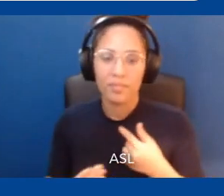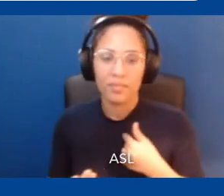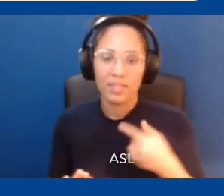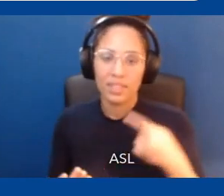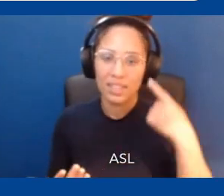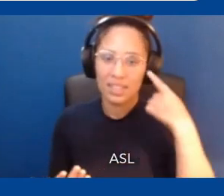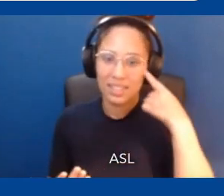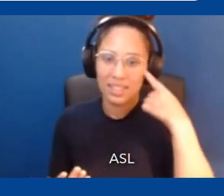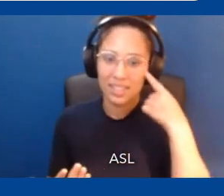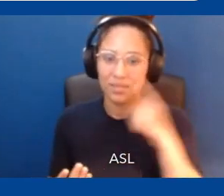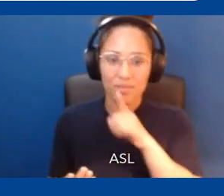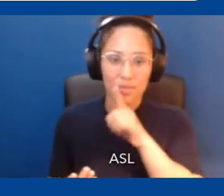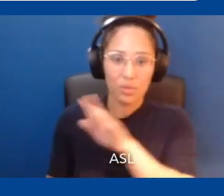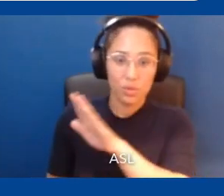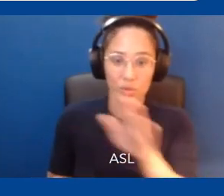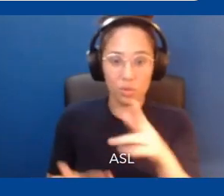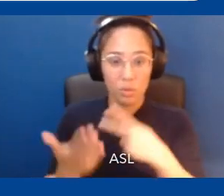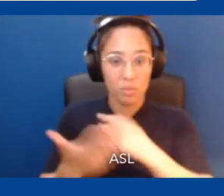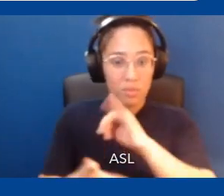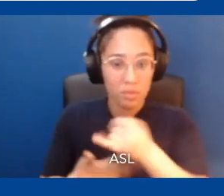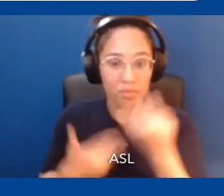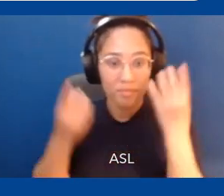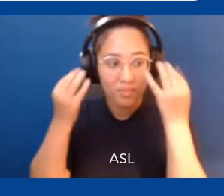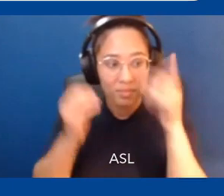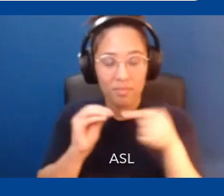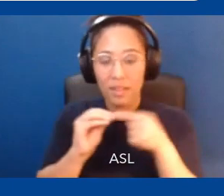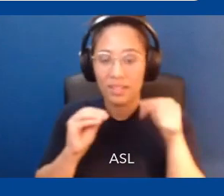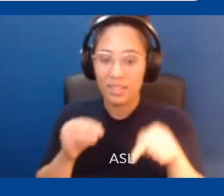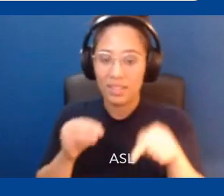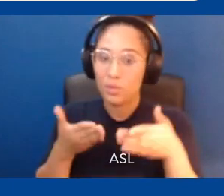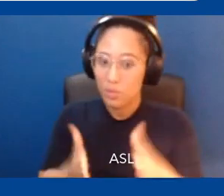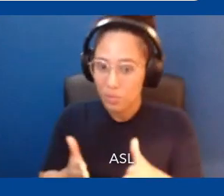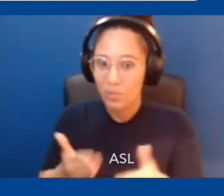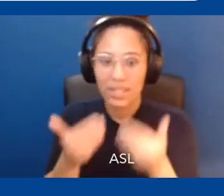own project in this way. So thank you so much.